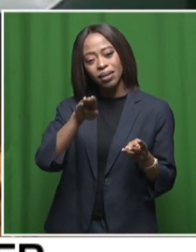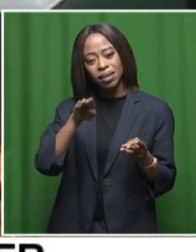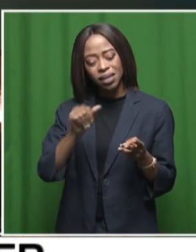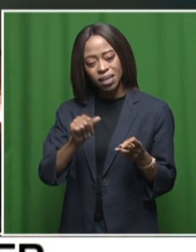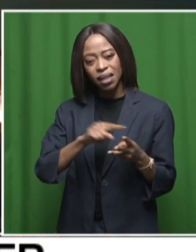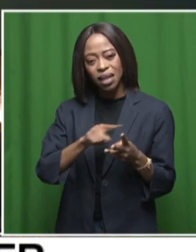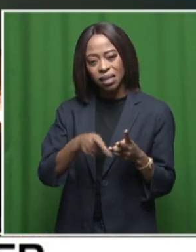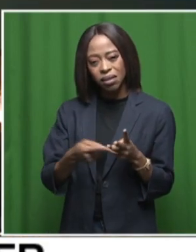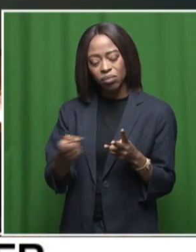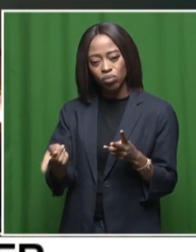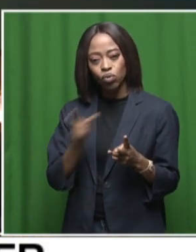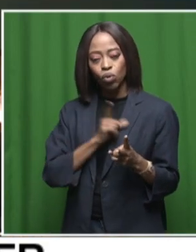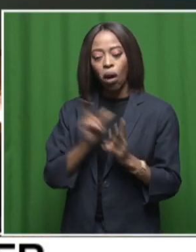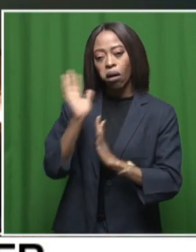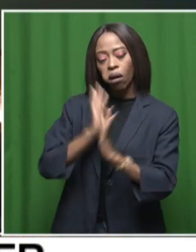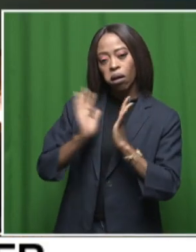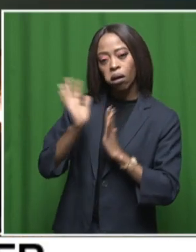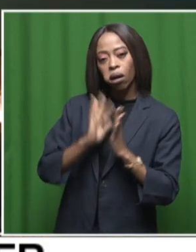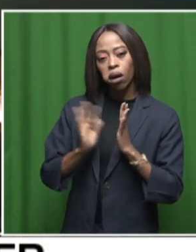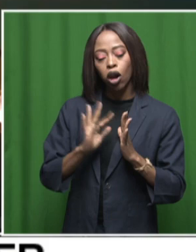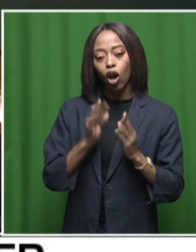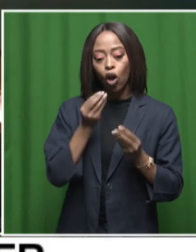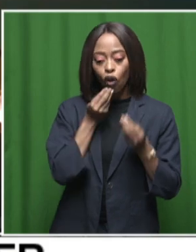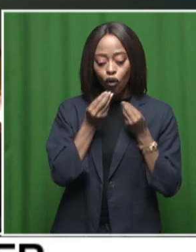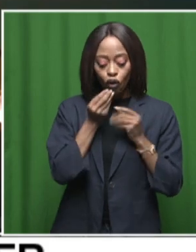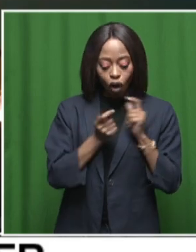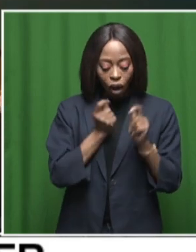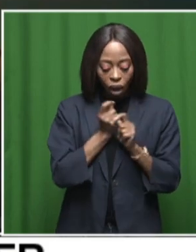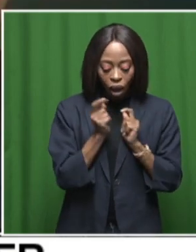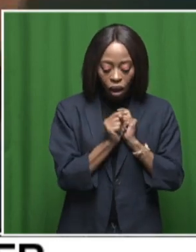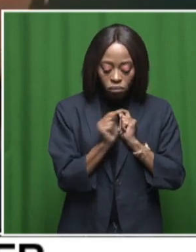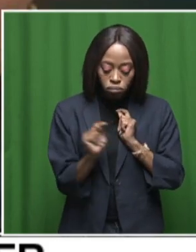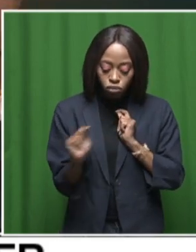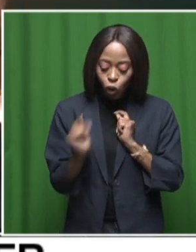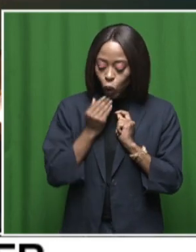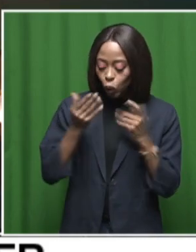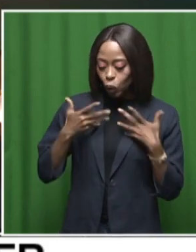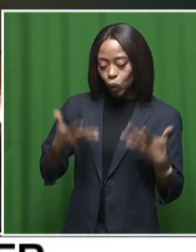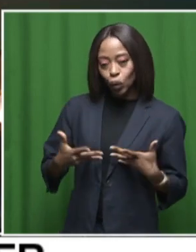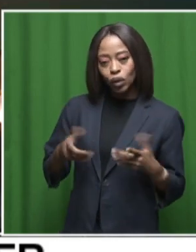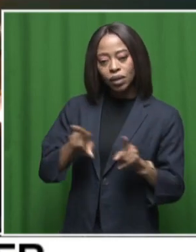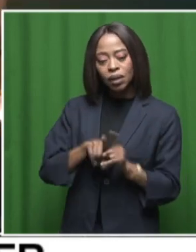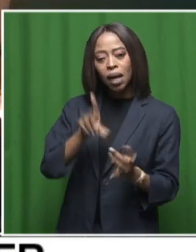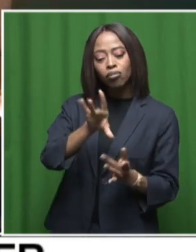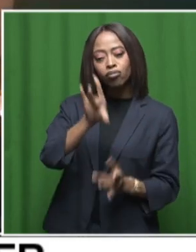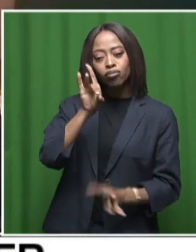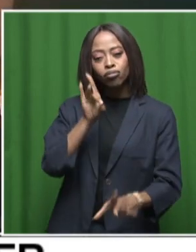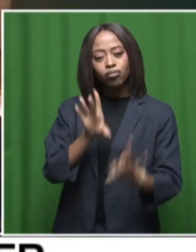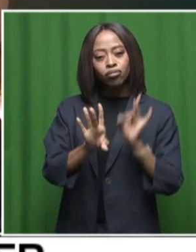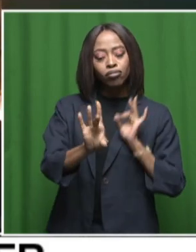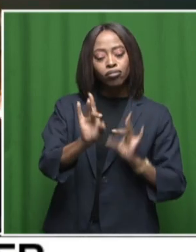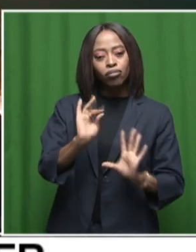Talk to us about some of the dishes that define who you are and how you found your signature dishes.